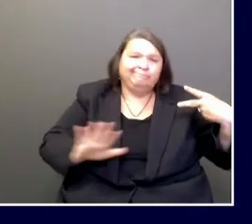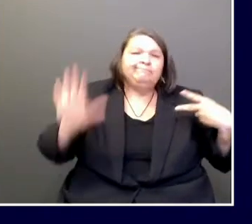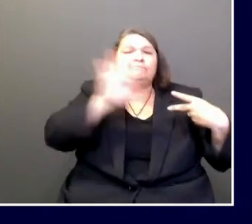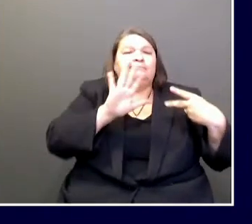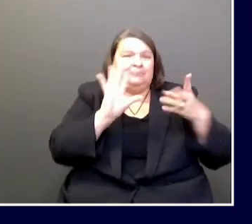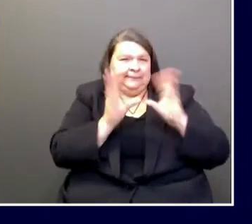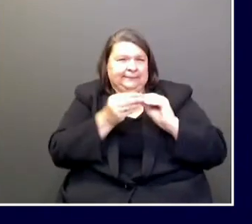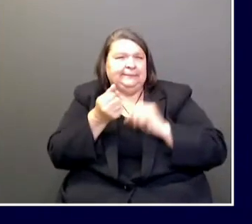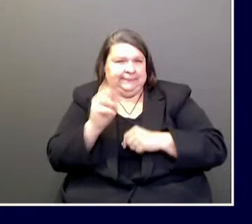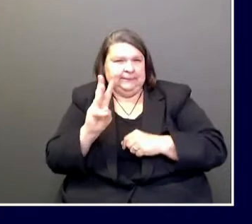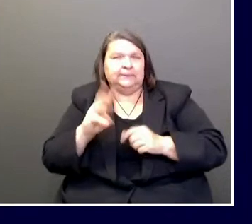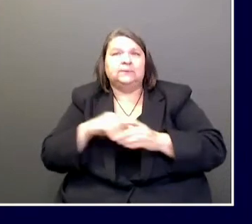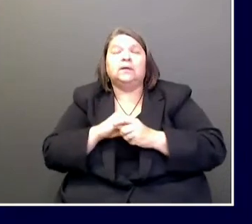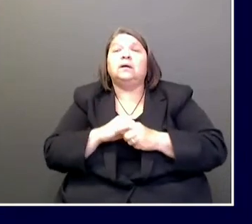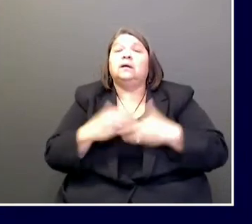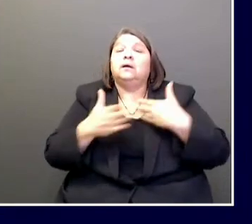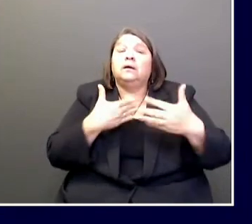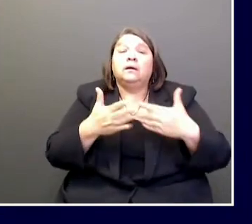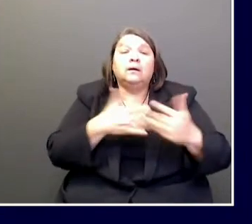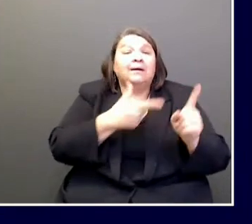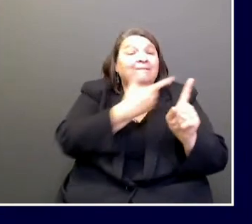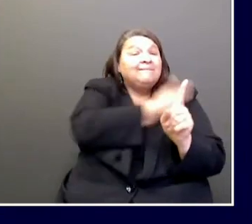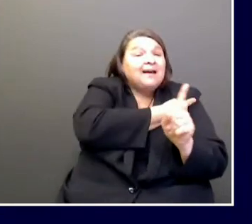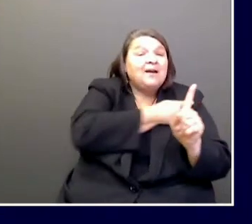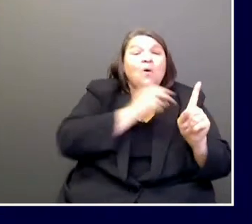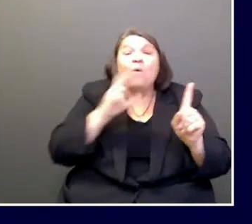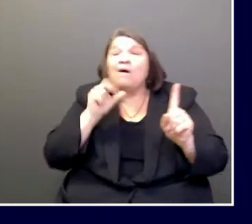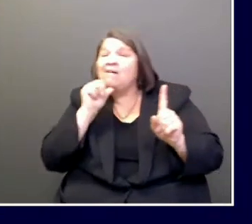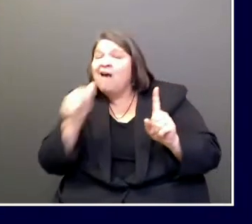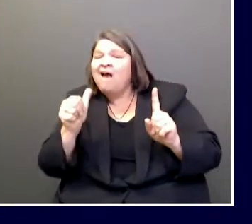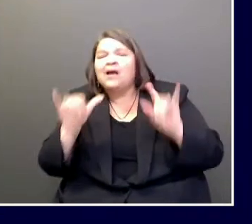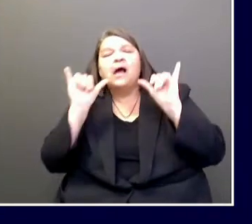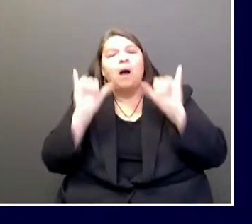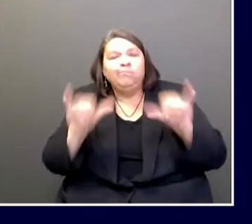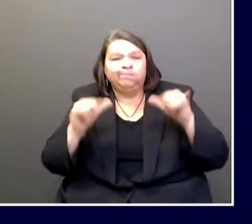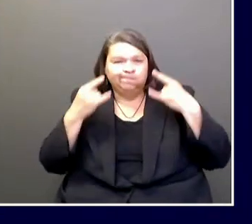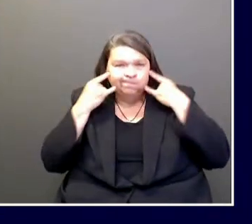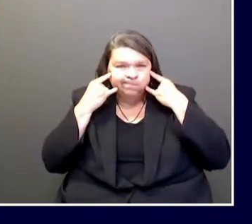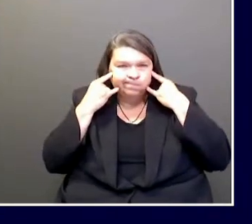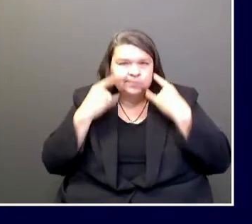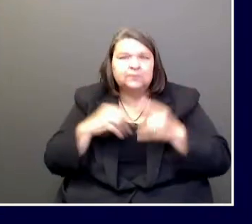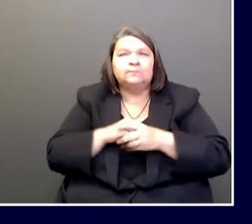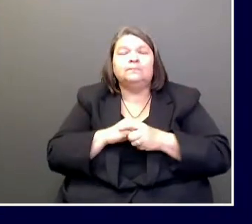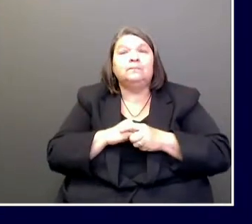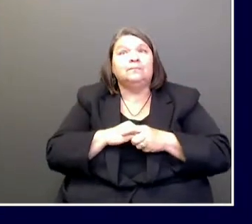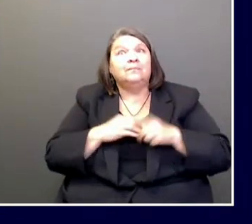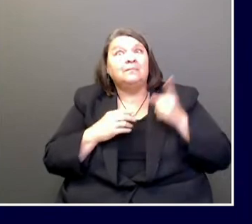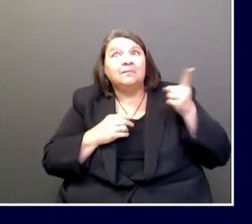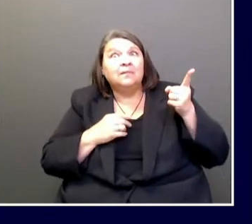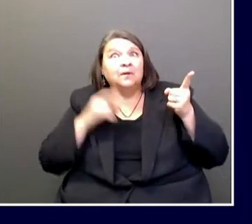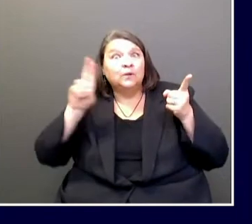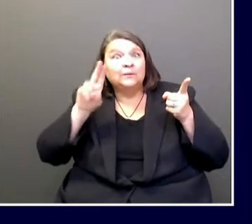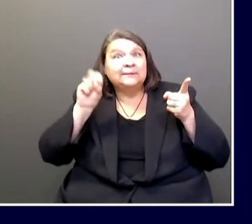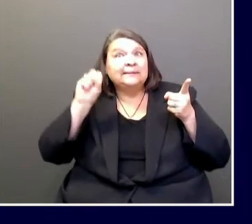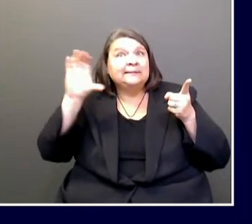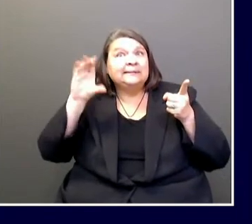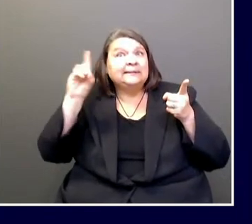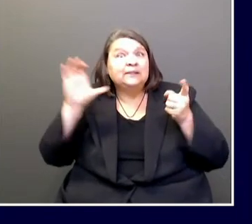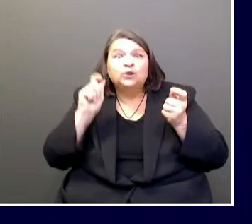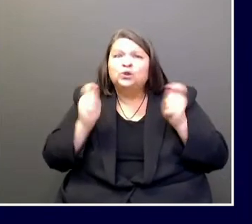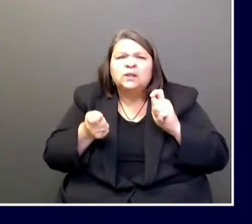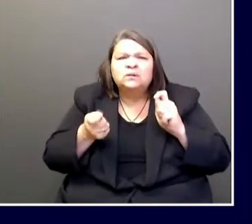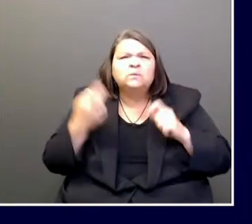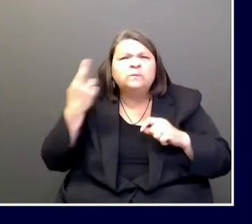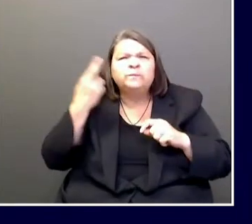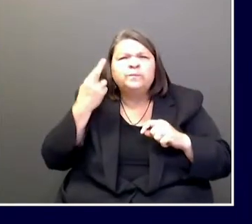CDC? In a word, the Delta variant. The Delta variant is different from other strains